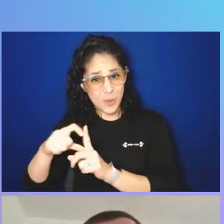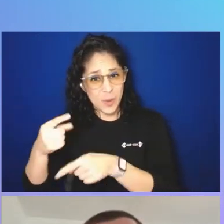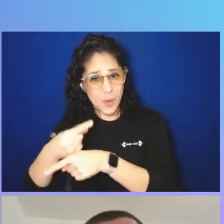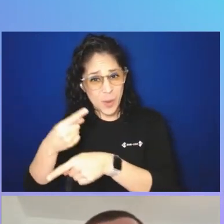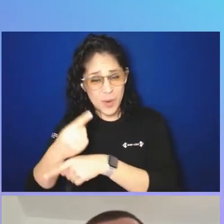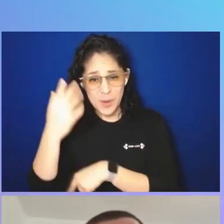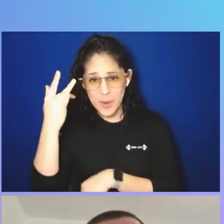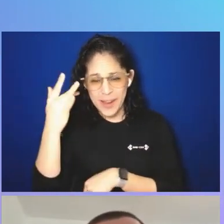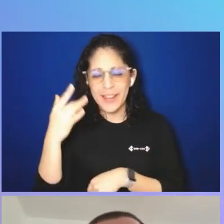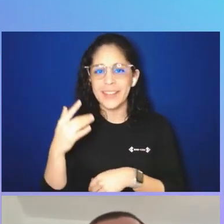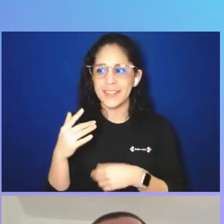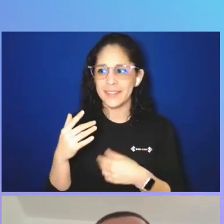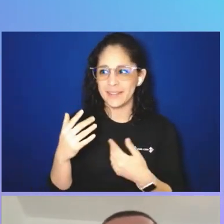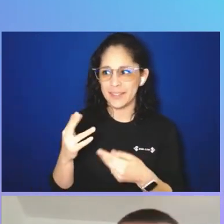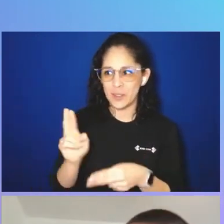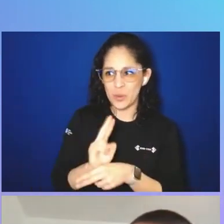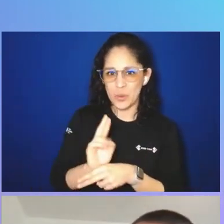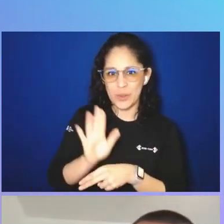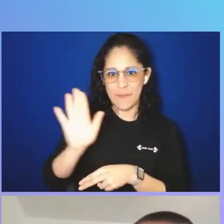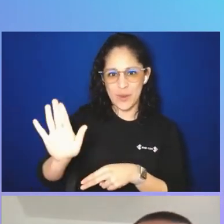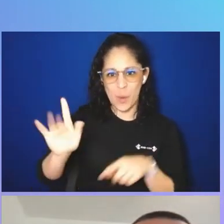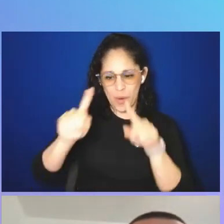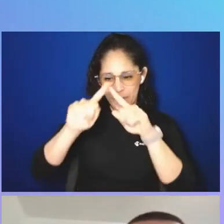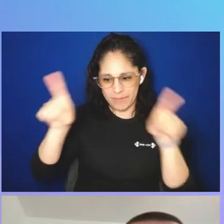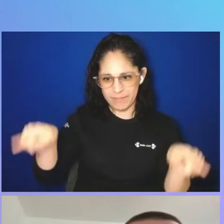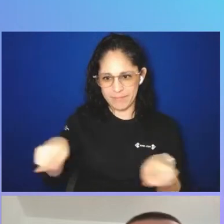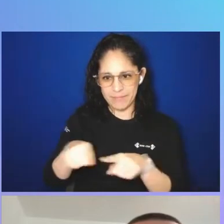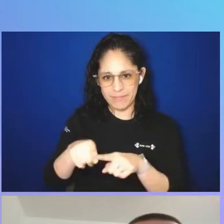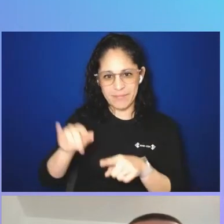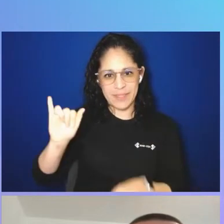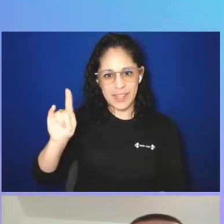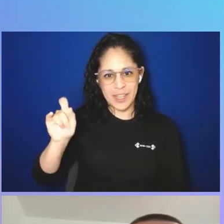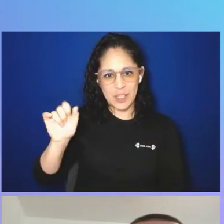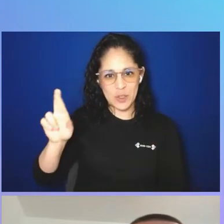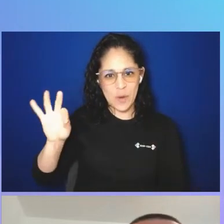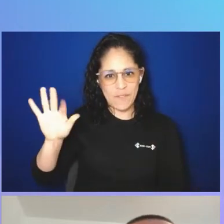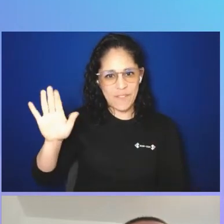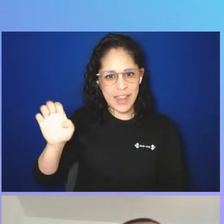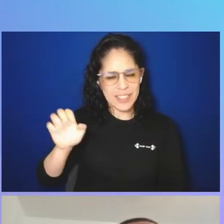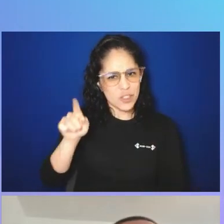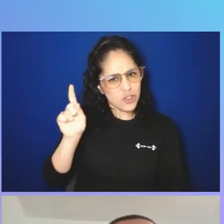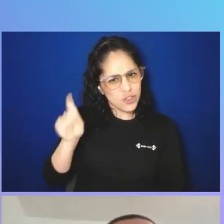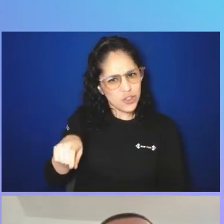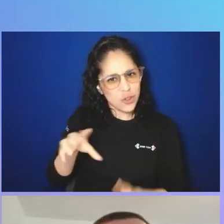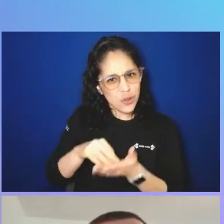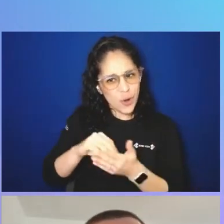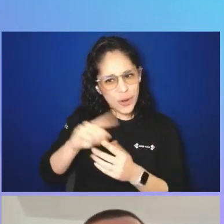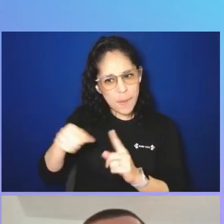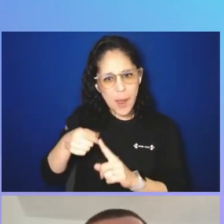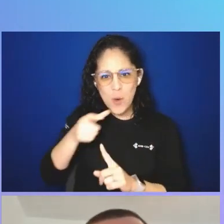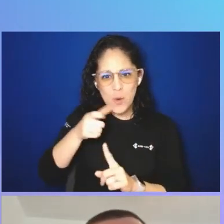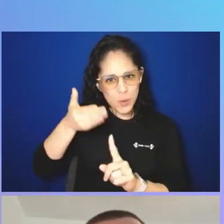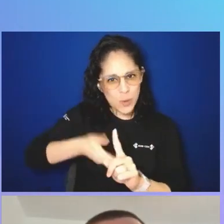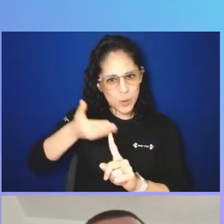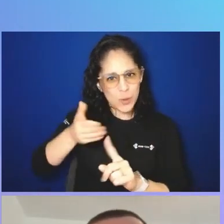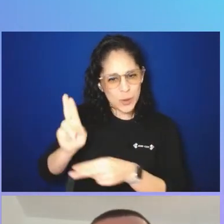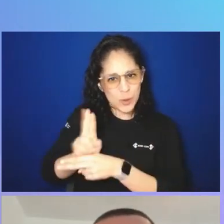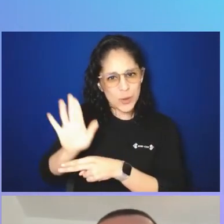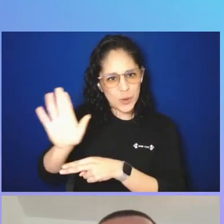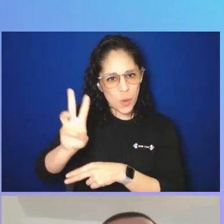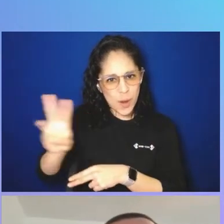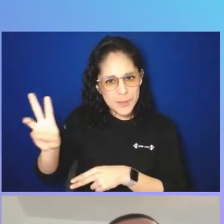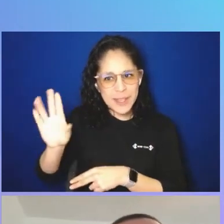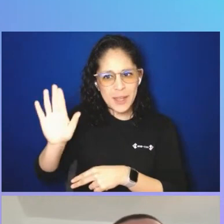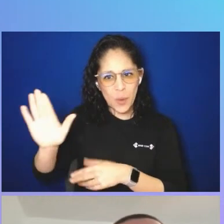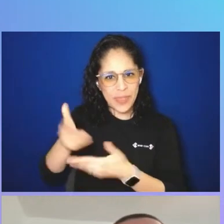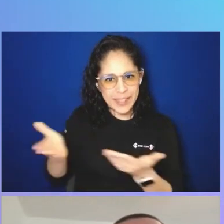of your interface that you should come to know the person using it. You don't need to know them outside of that, and